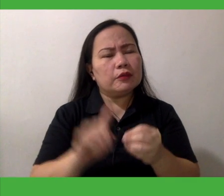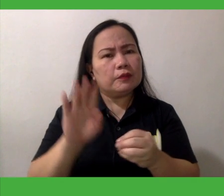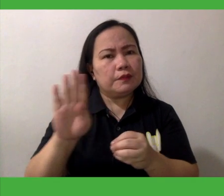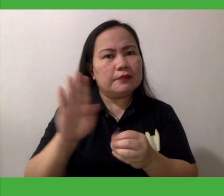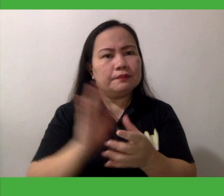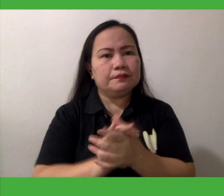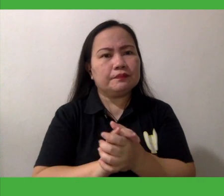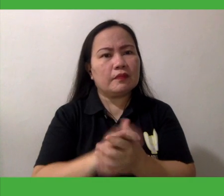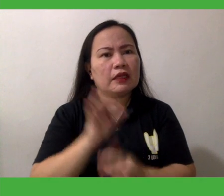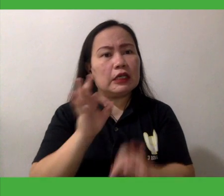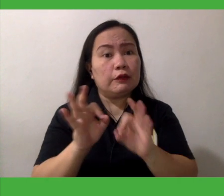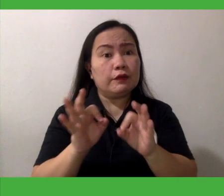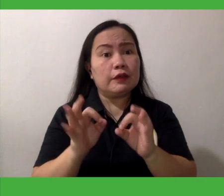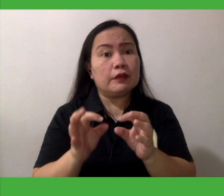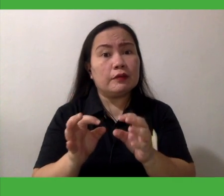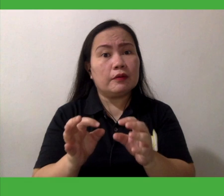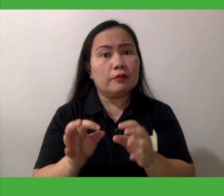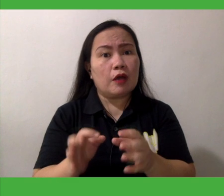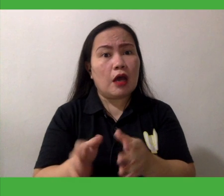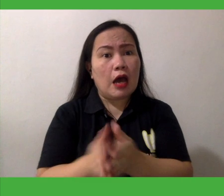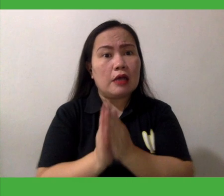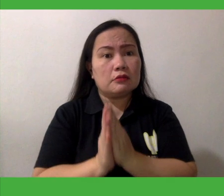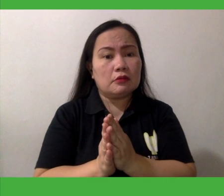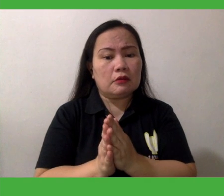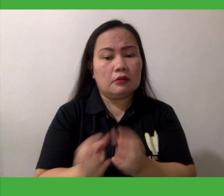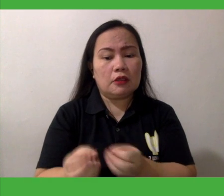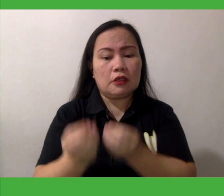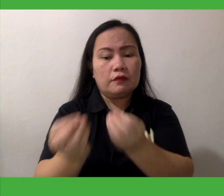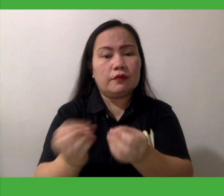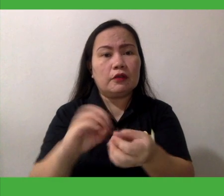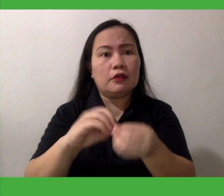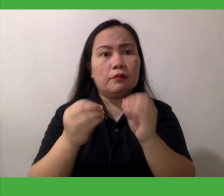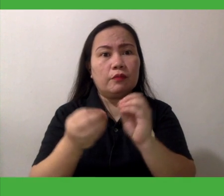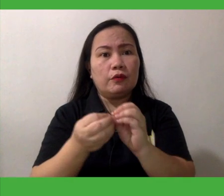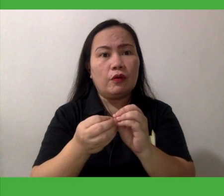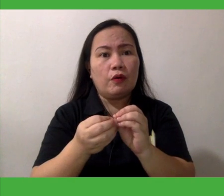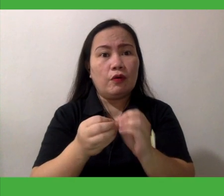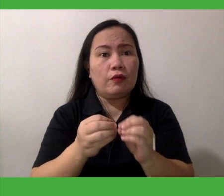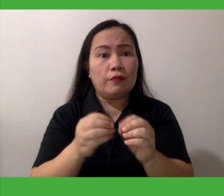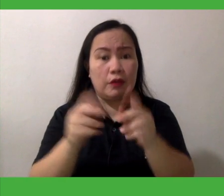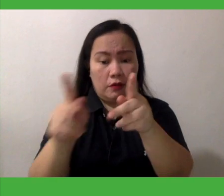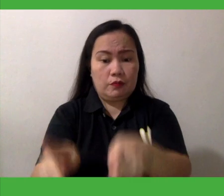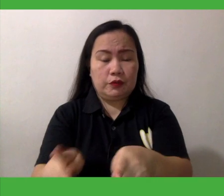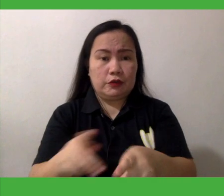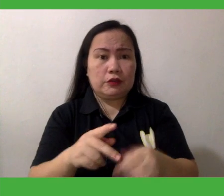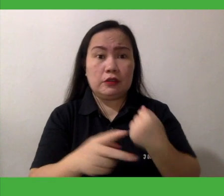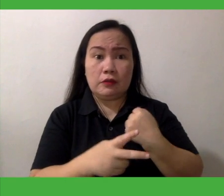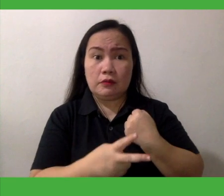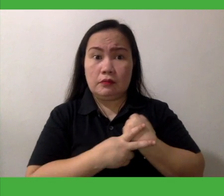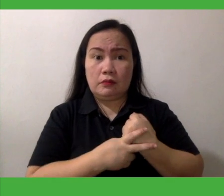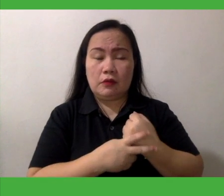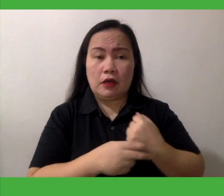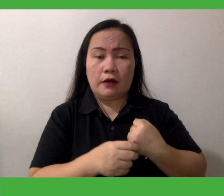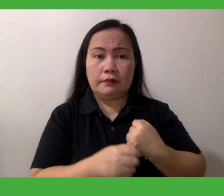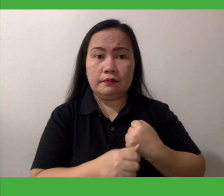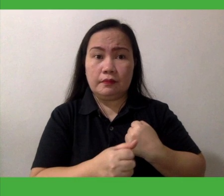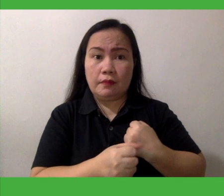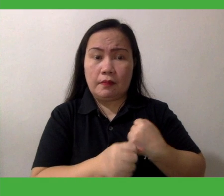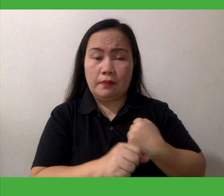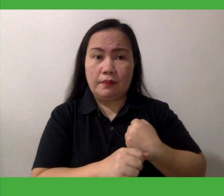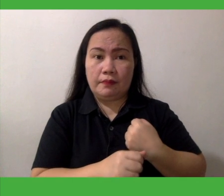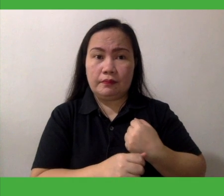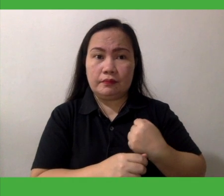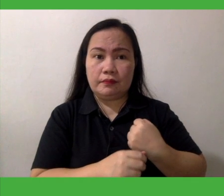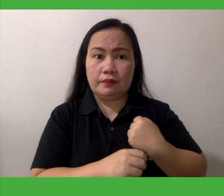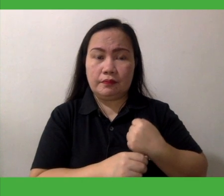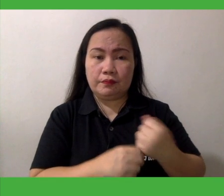B, if we were asked to give the number of persons' heartbeat per minute, the number of enrollees in your school